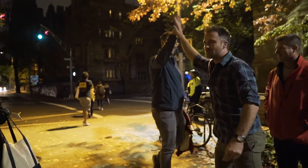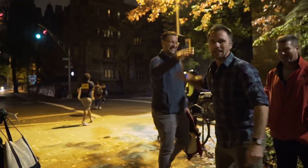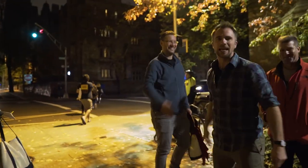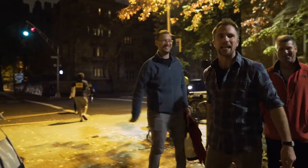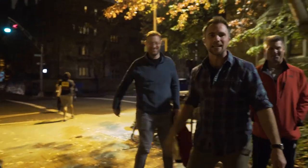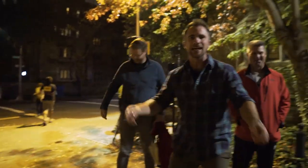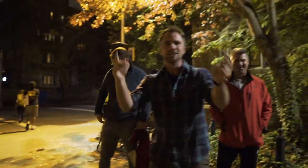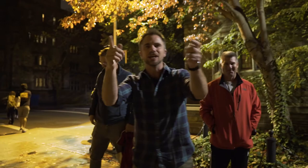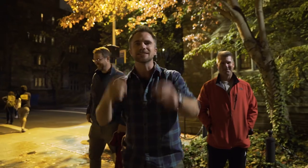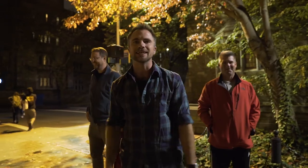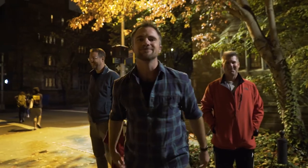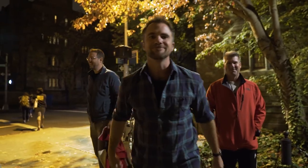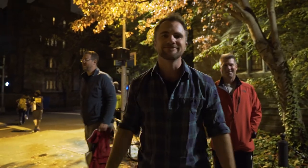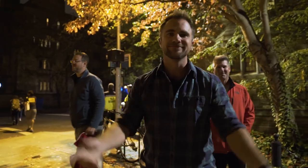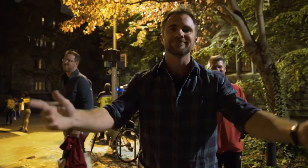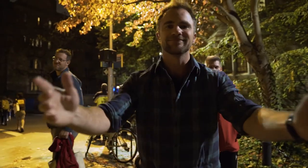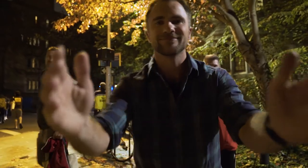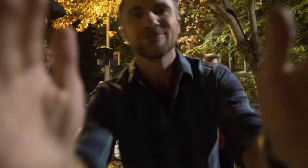you. I respect the hell out of you. Justin,